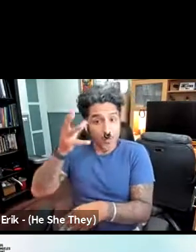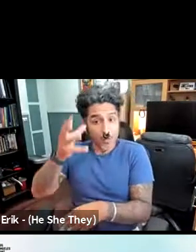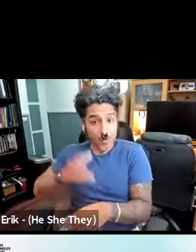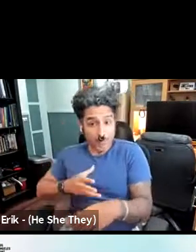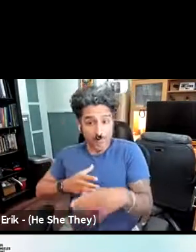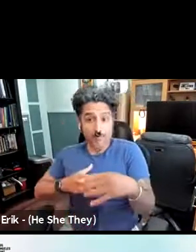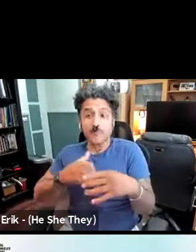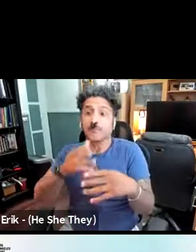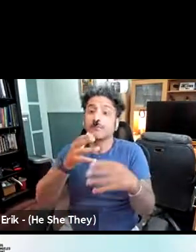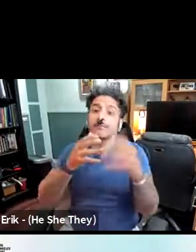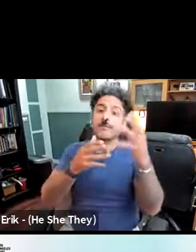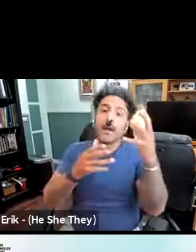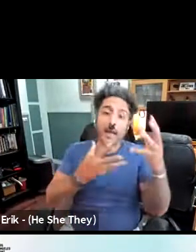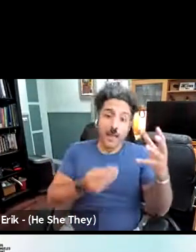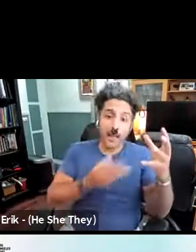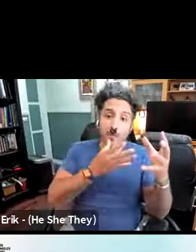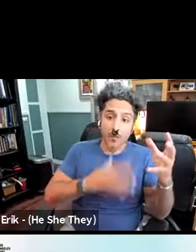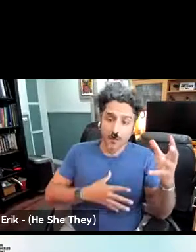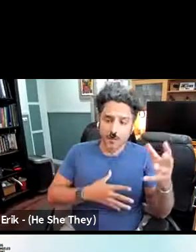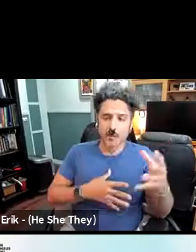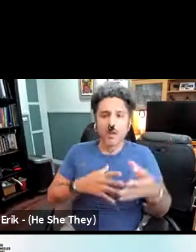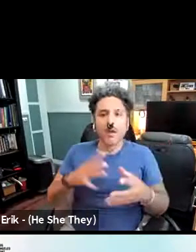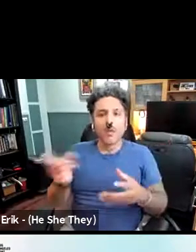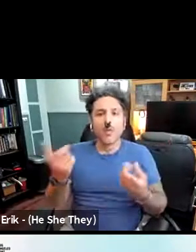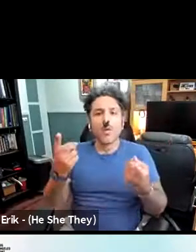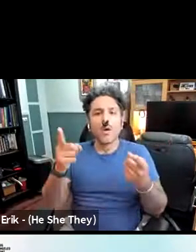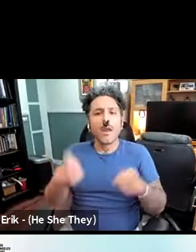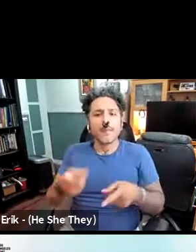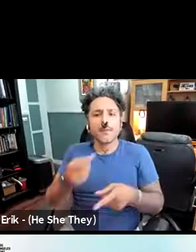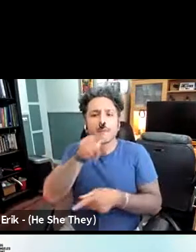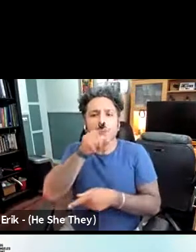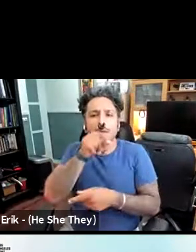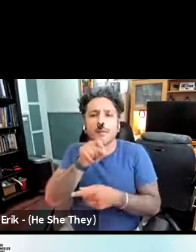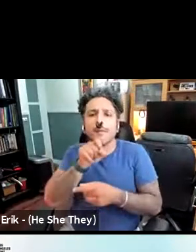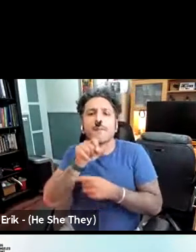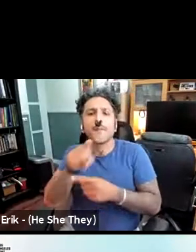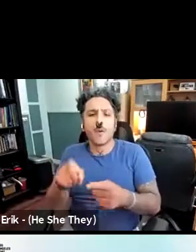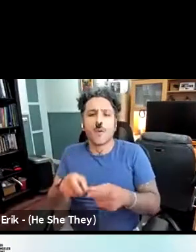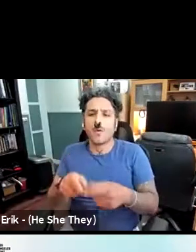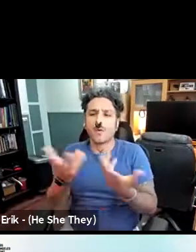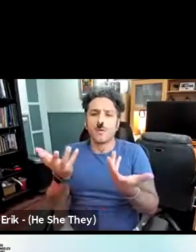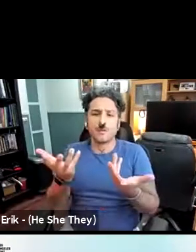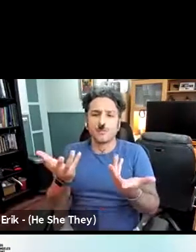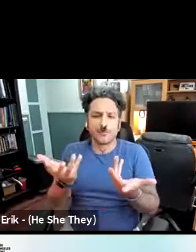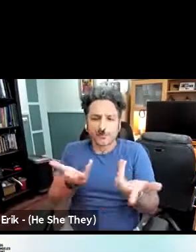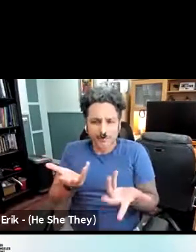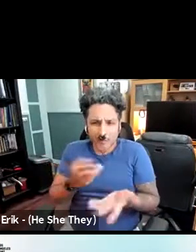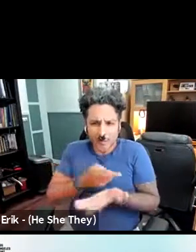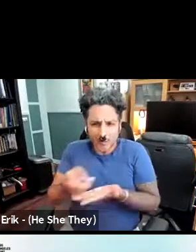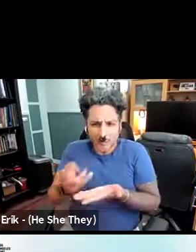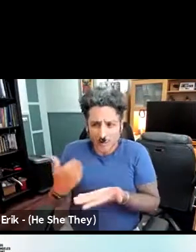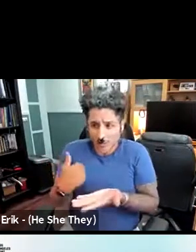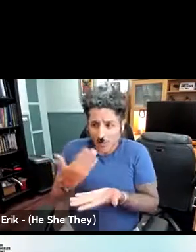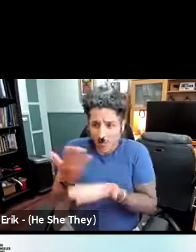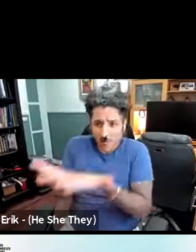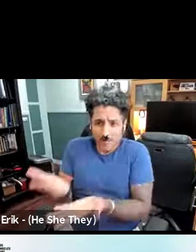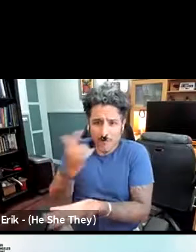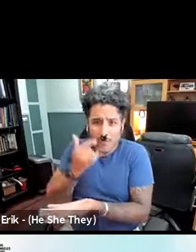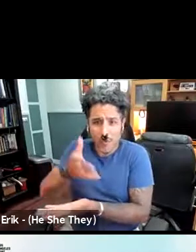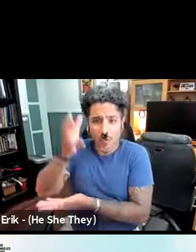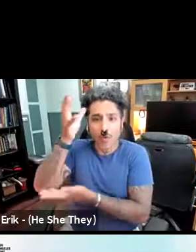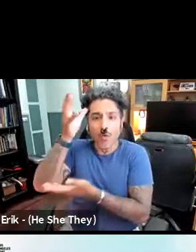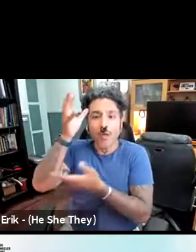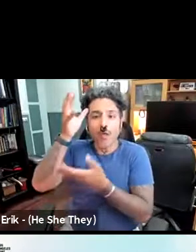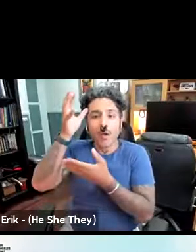what happens after that? What happens after that tweet, that post? Like, what material resources are you offering the girls, the boys, the